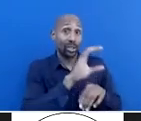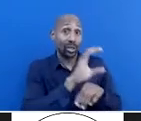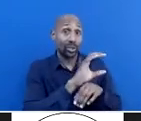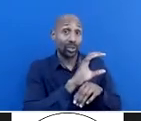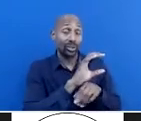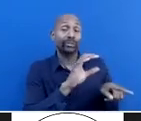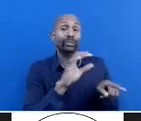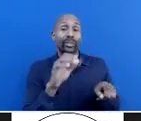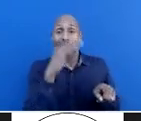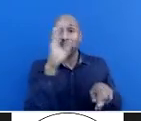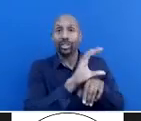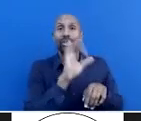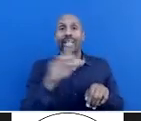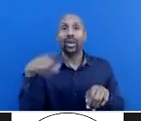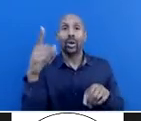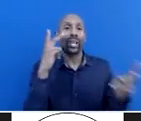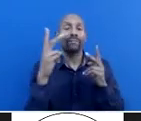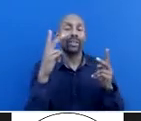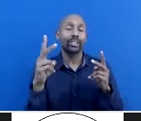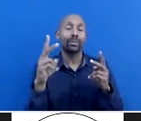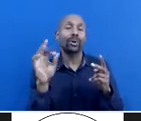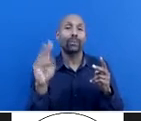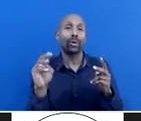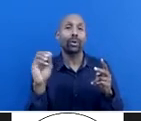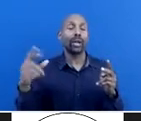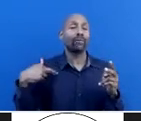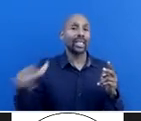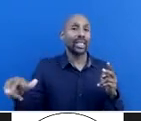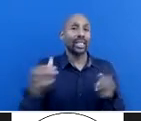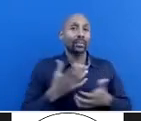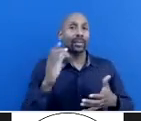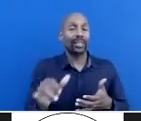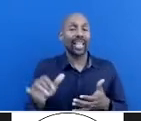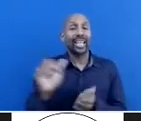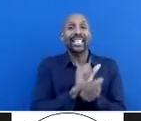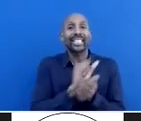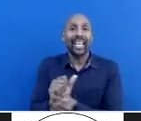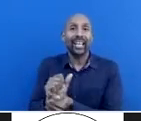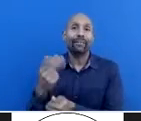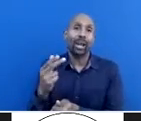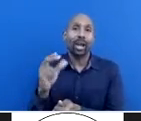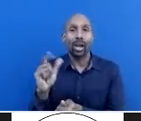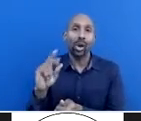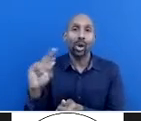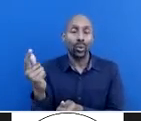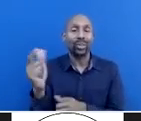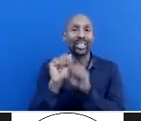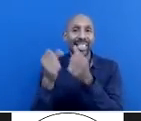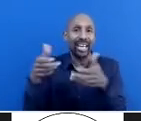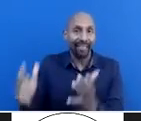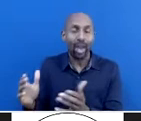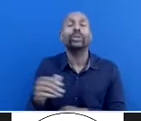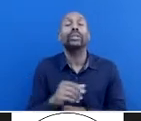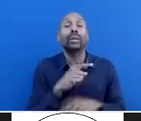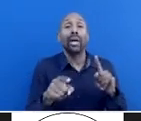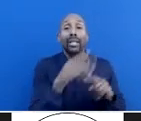the only visible form of religious expression that the slaveholding society will permit. However, the Black church is